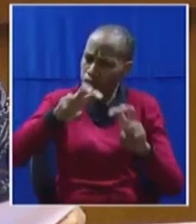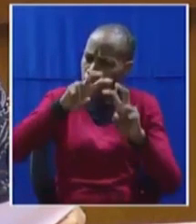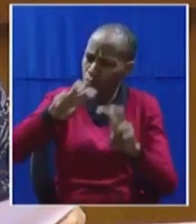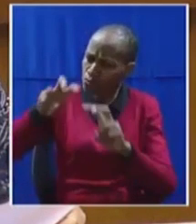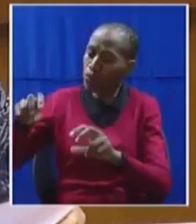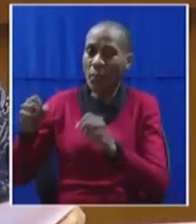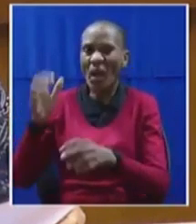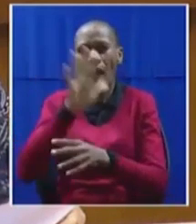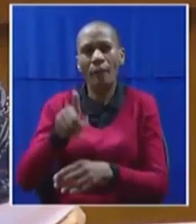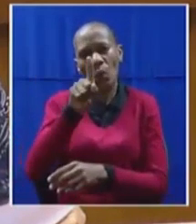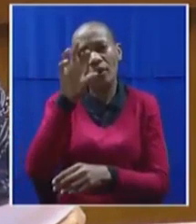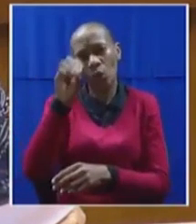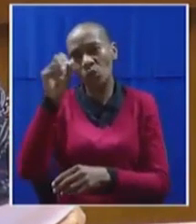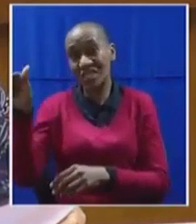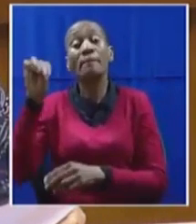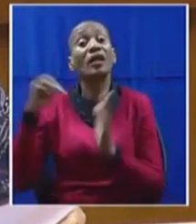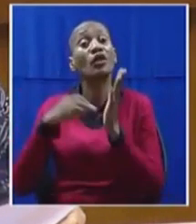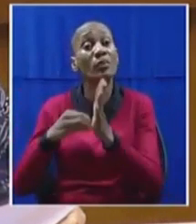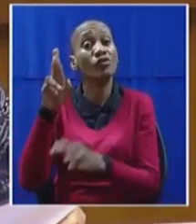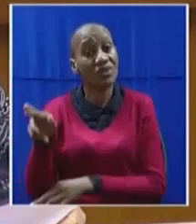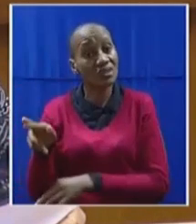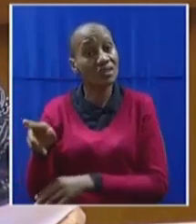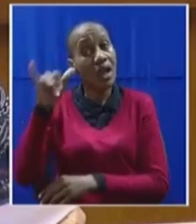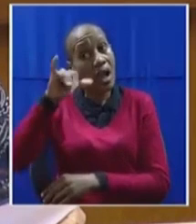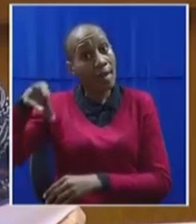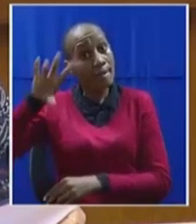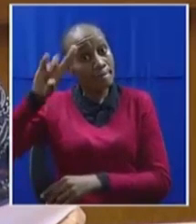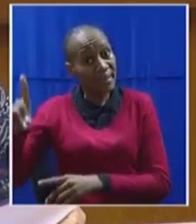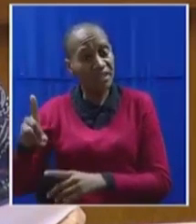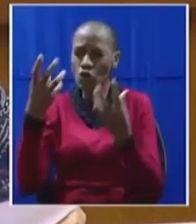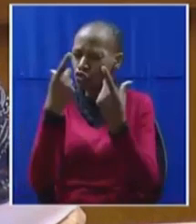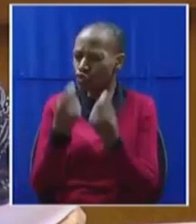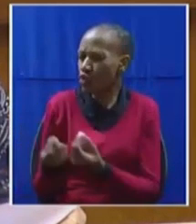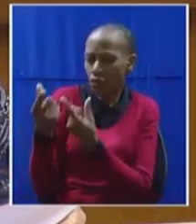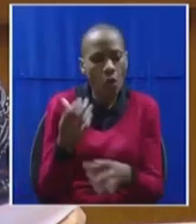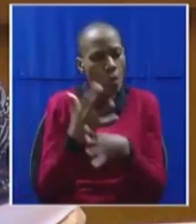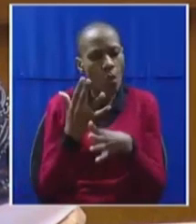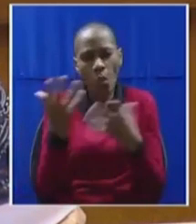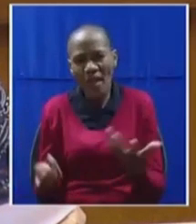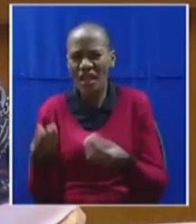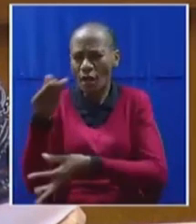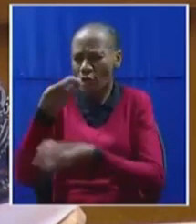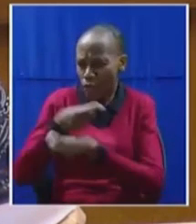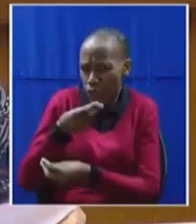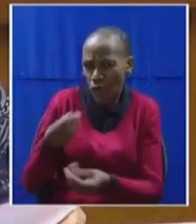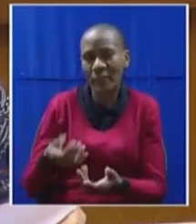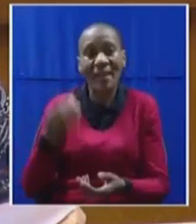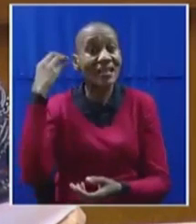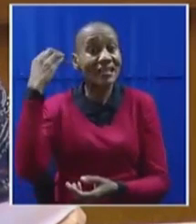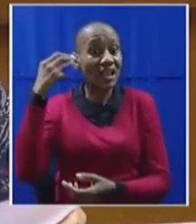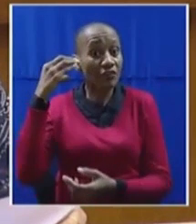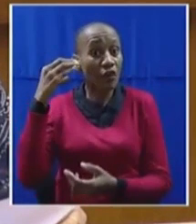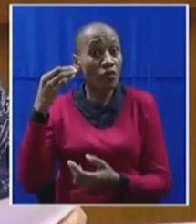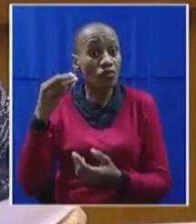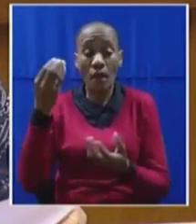of 106 million rand, IPID prevented SAPS crime intelligence from implementing the fraudulent procurement of a cell phone grabber